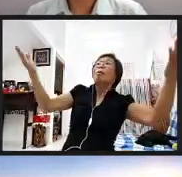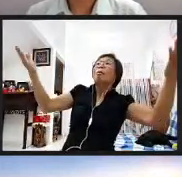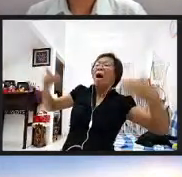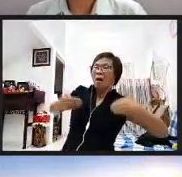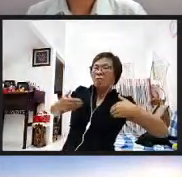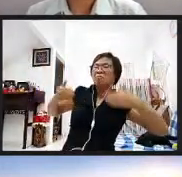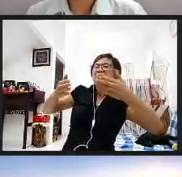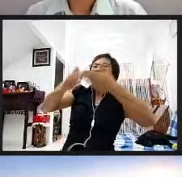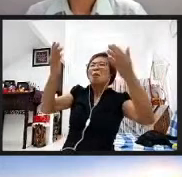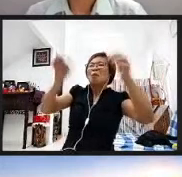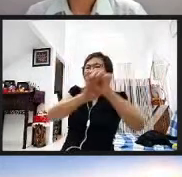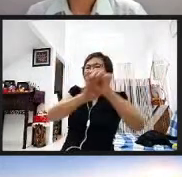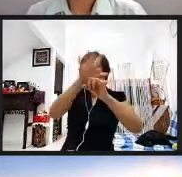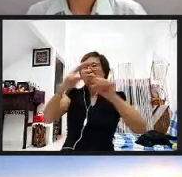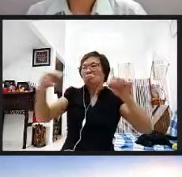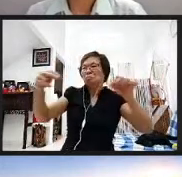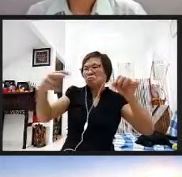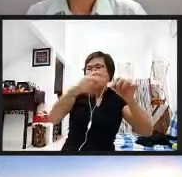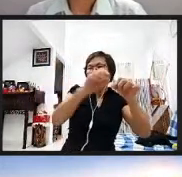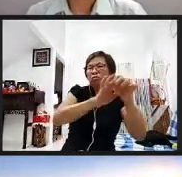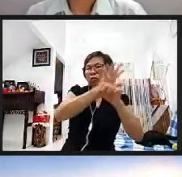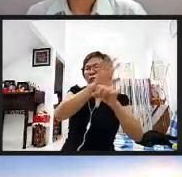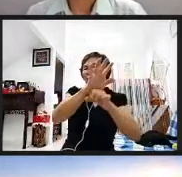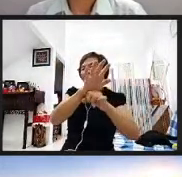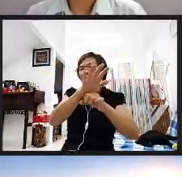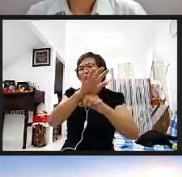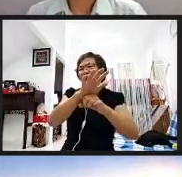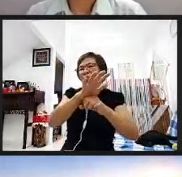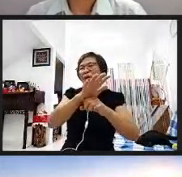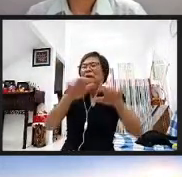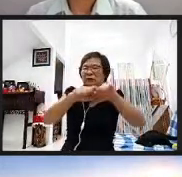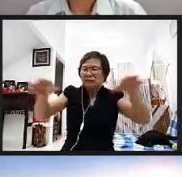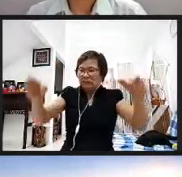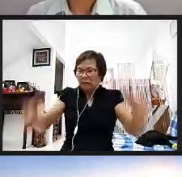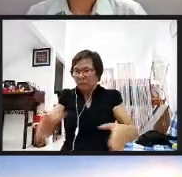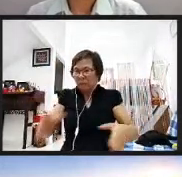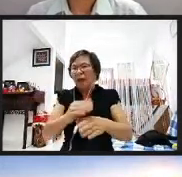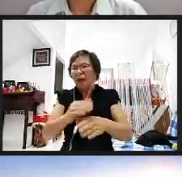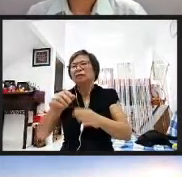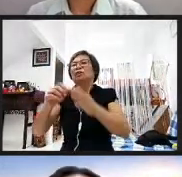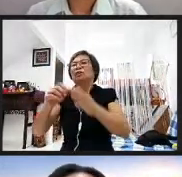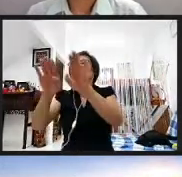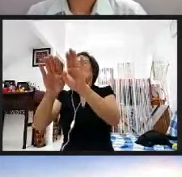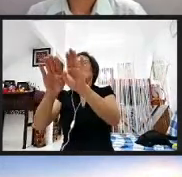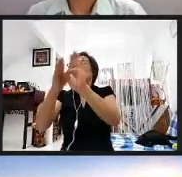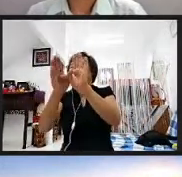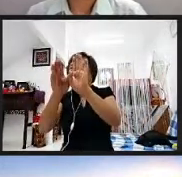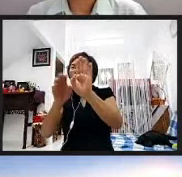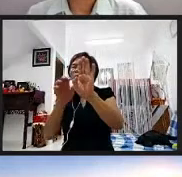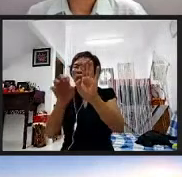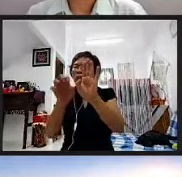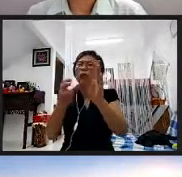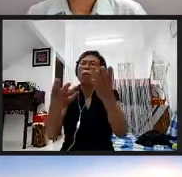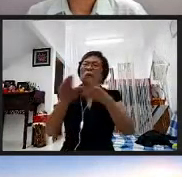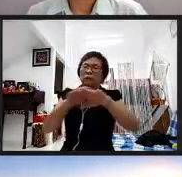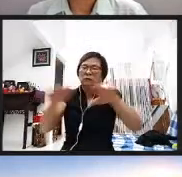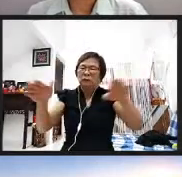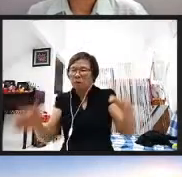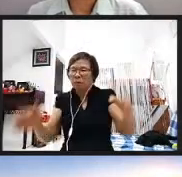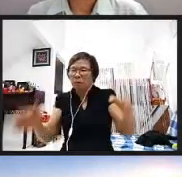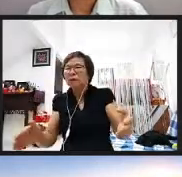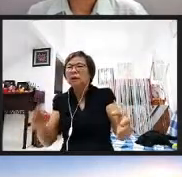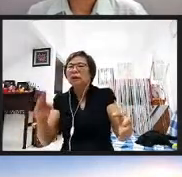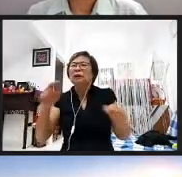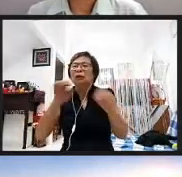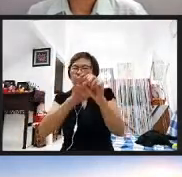the COVID virus on surface of the tables and doorknobs and how long they remain on those surfaces, I